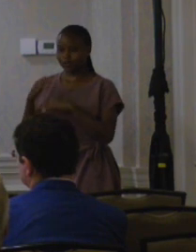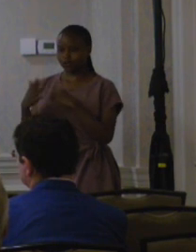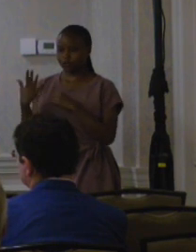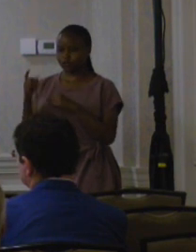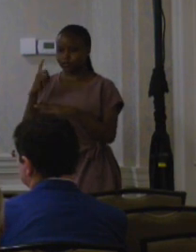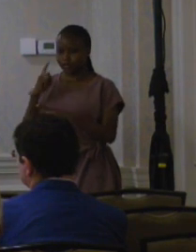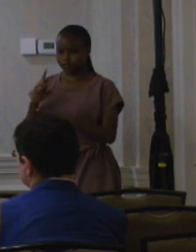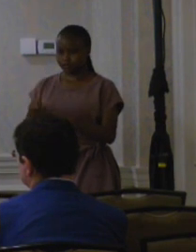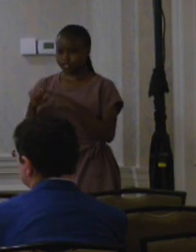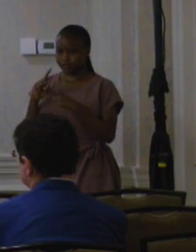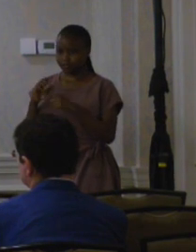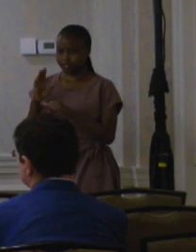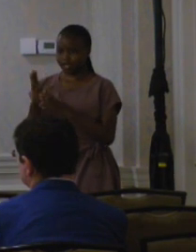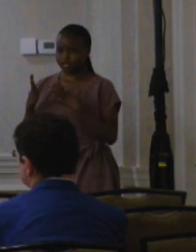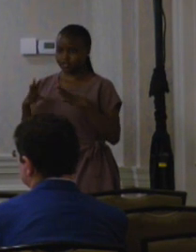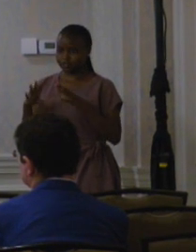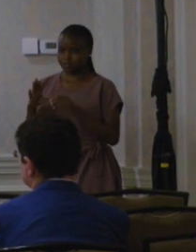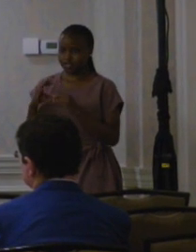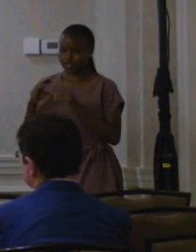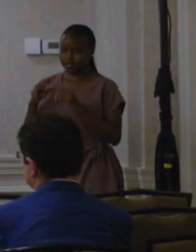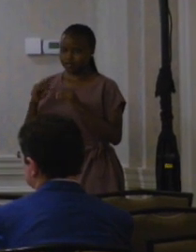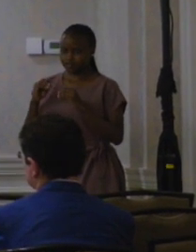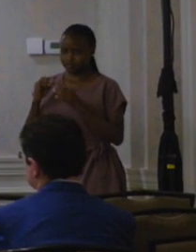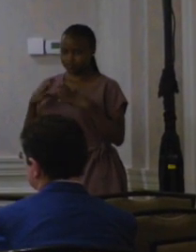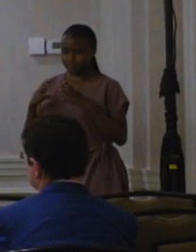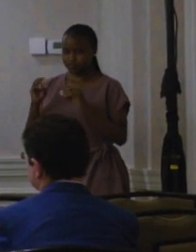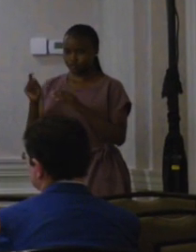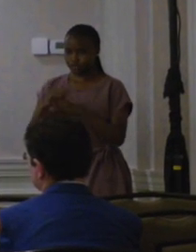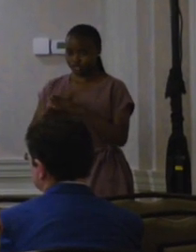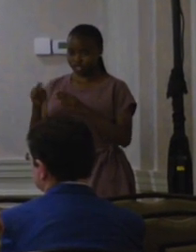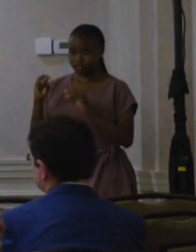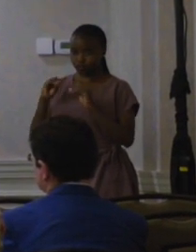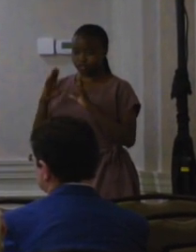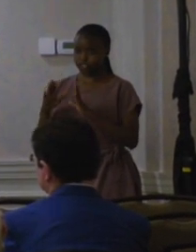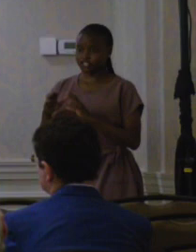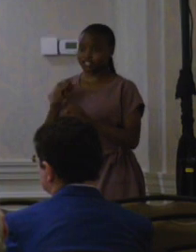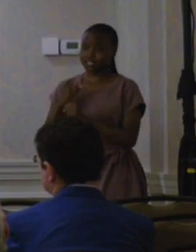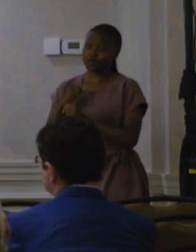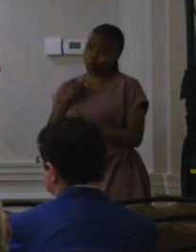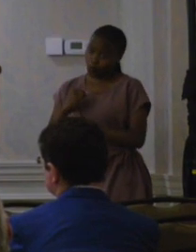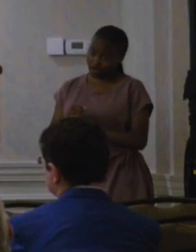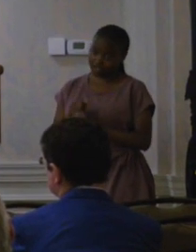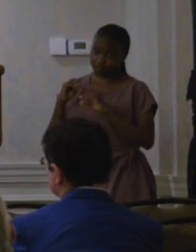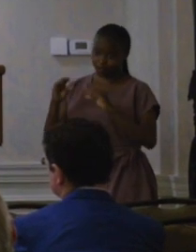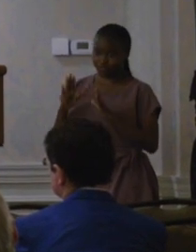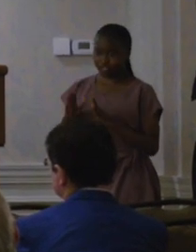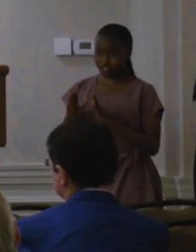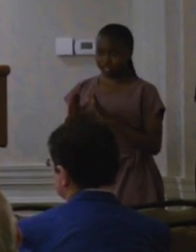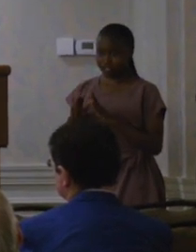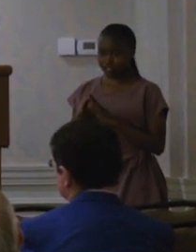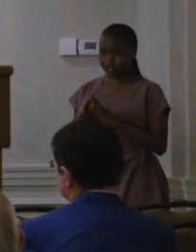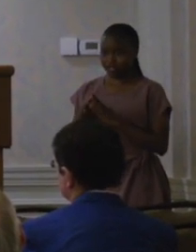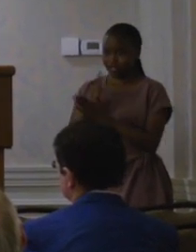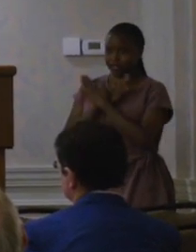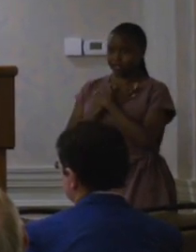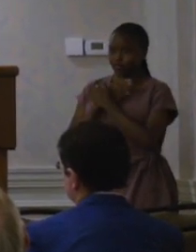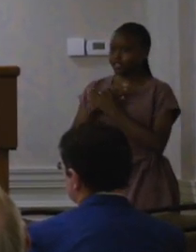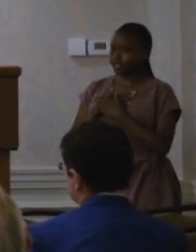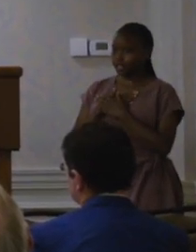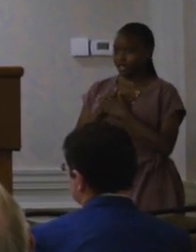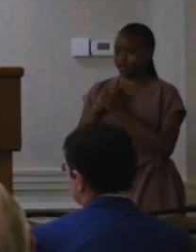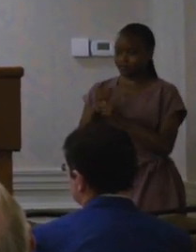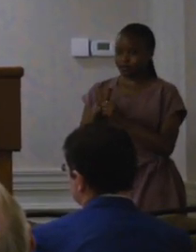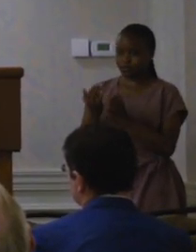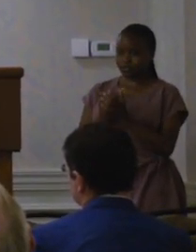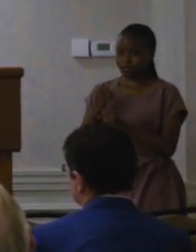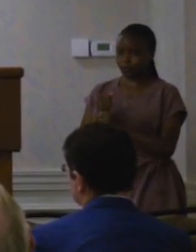times as many people trained to be teachers as working as teachers. And a colleague and I have recently been doing some